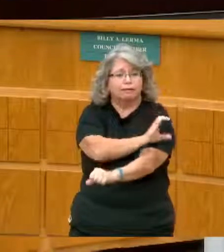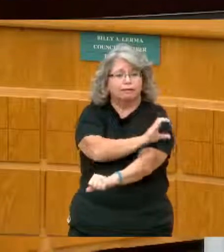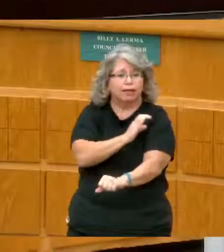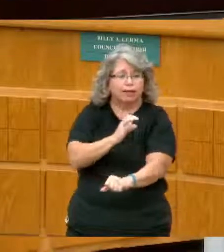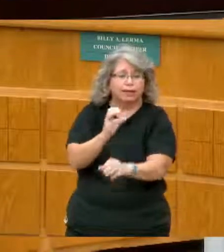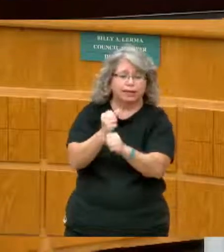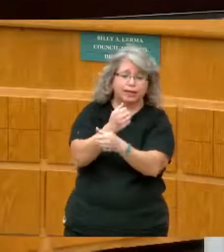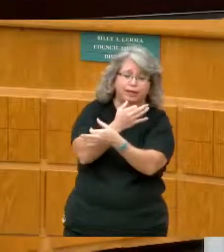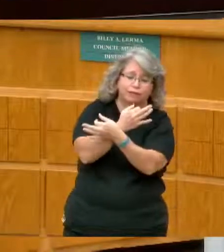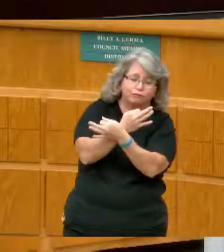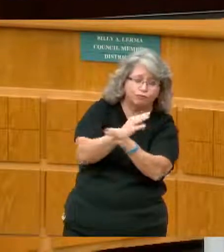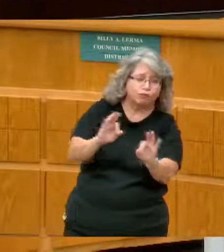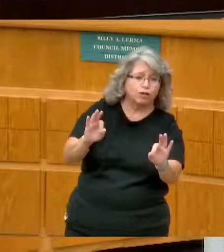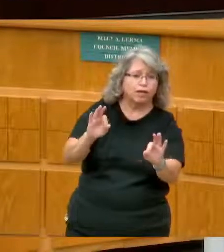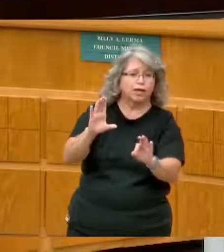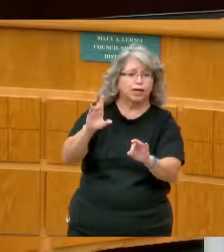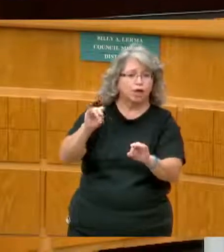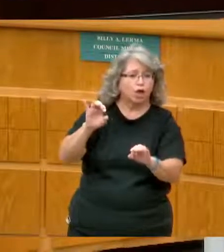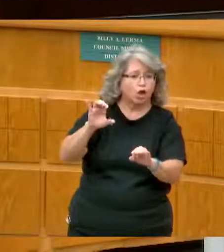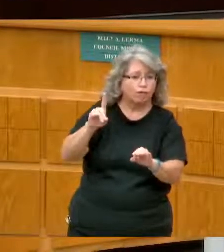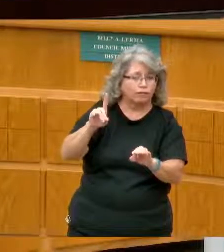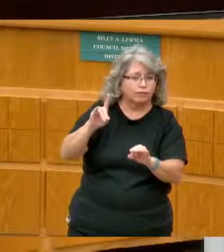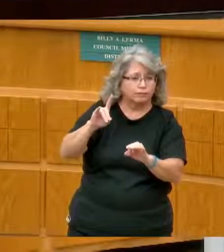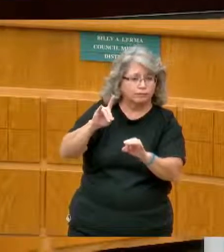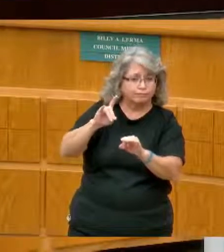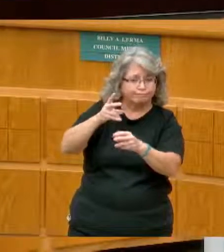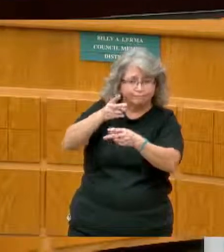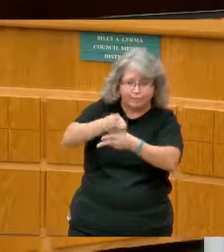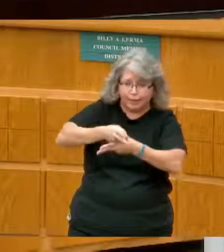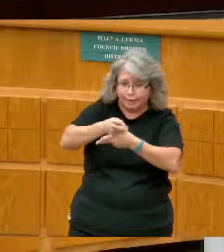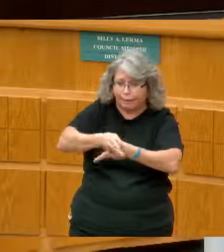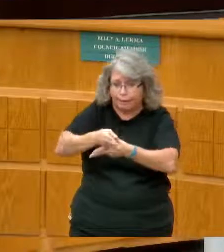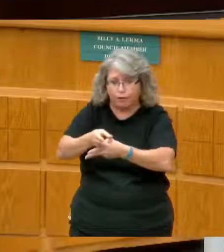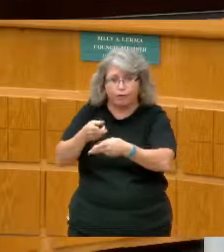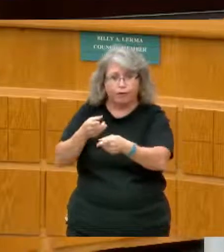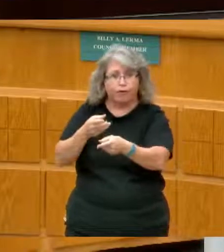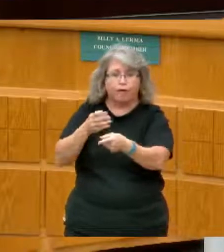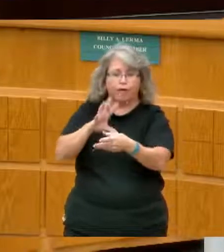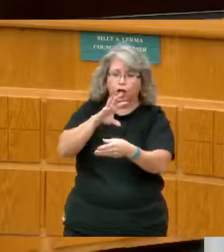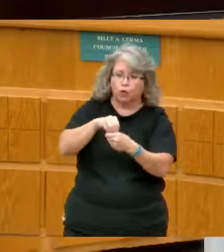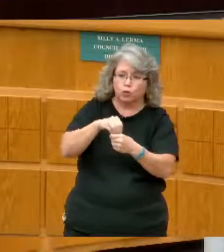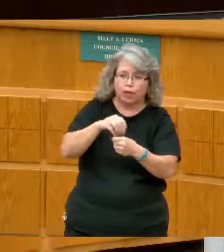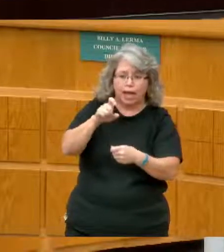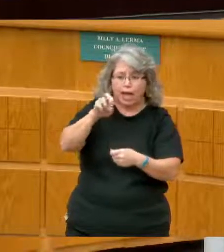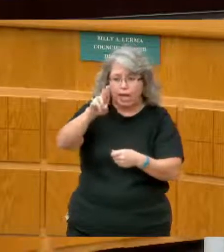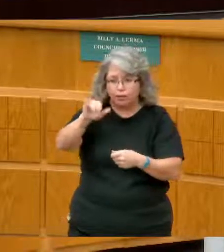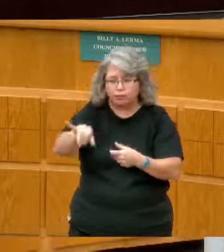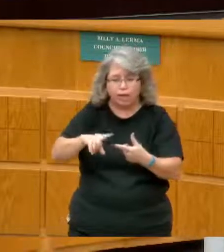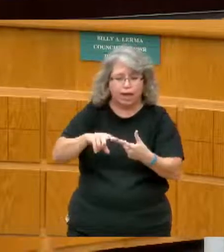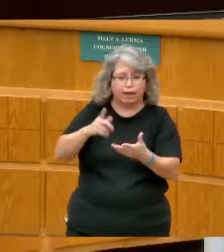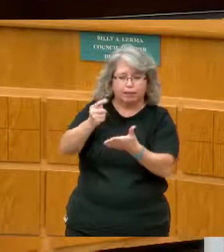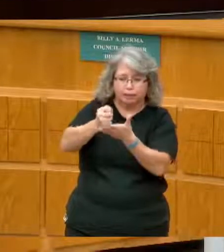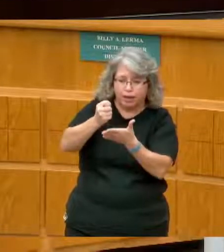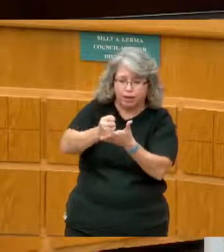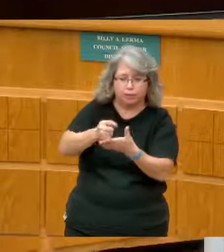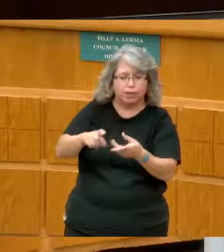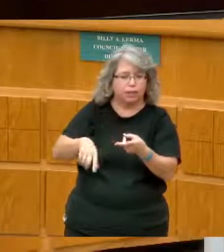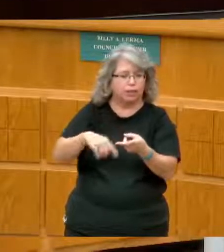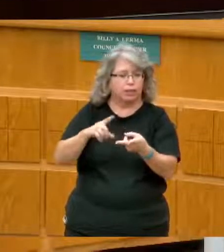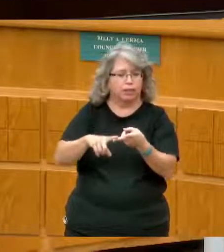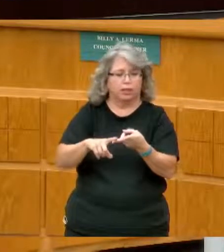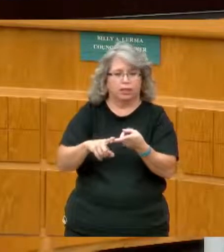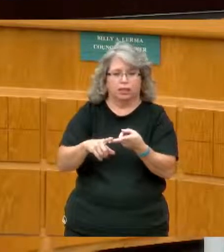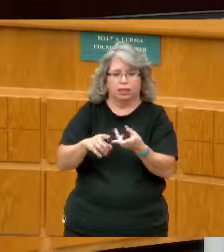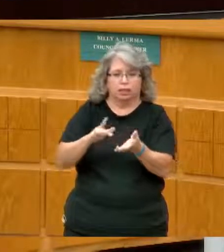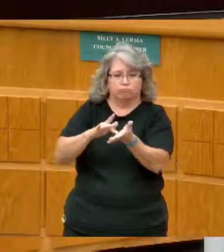including laboratory, including x-ray, therapeutics, if that is what's called for.